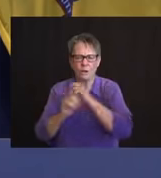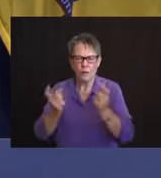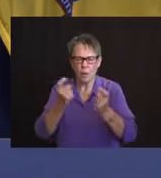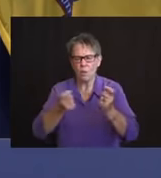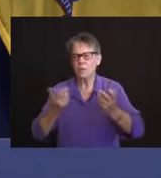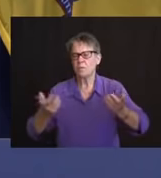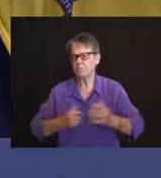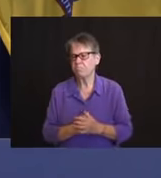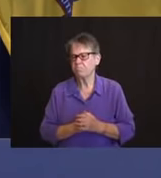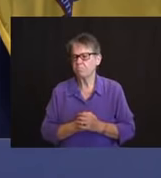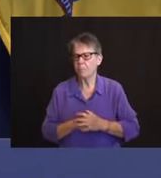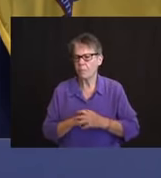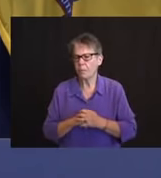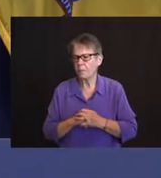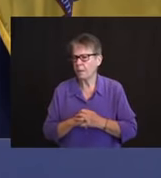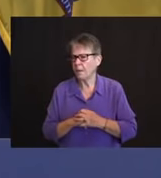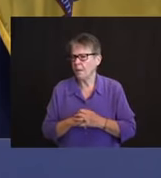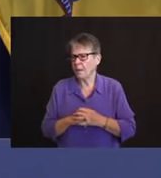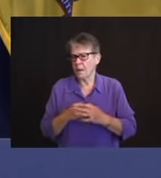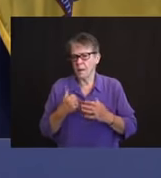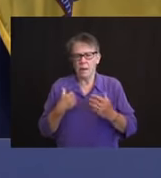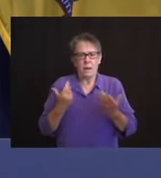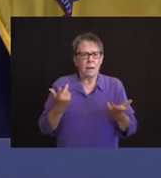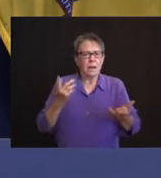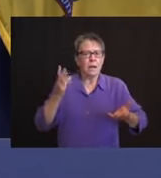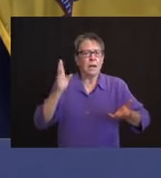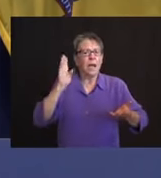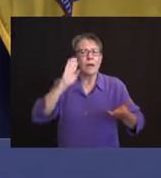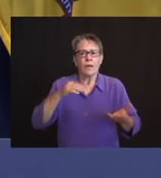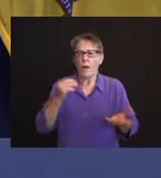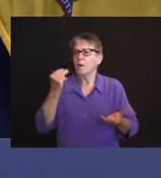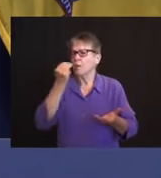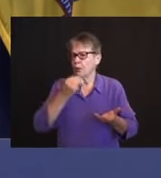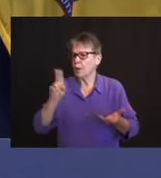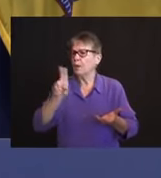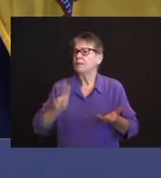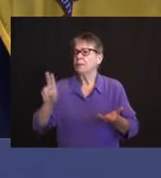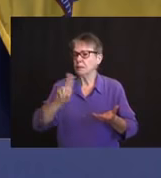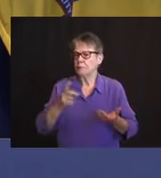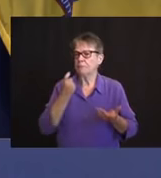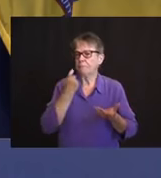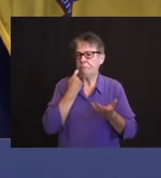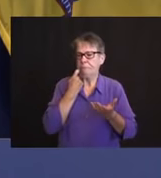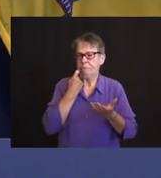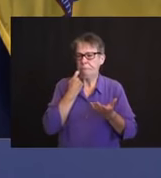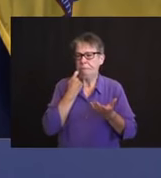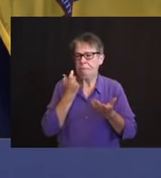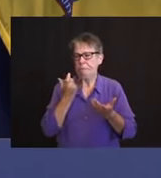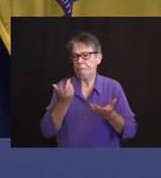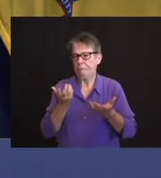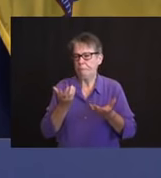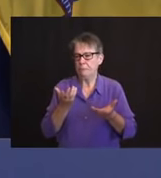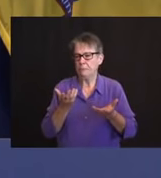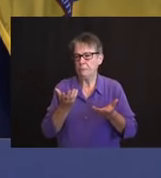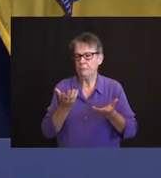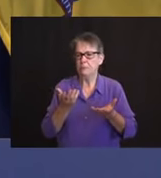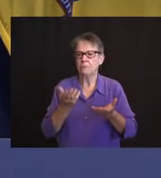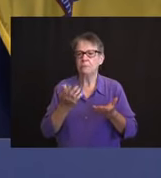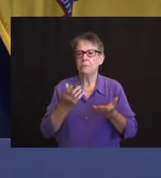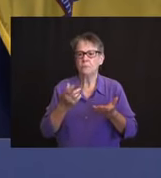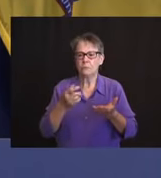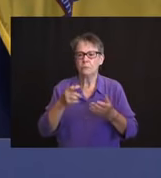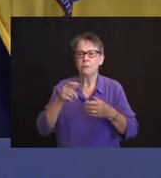talking points ready, but I know that Monmouth University recently removed his name from a building, so I was just wondering if you'd landed anywhere on